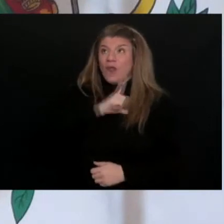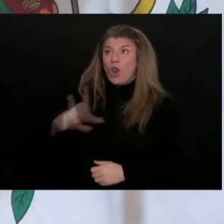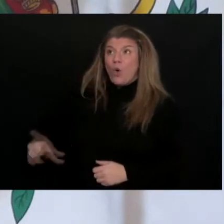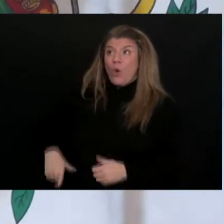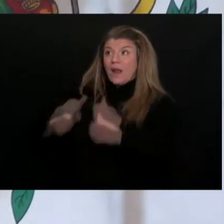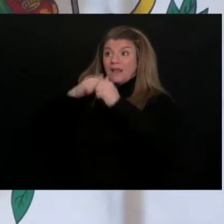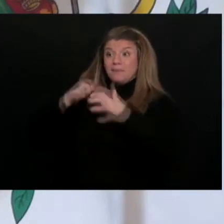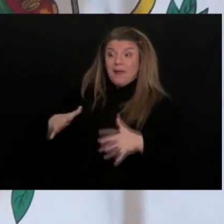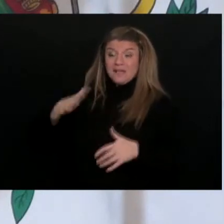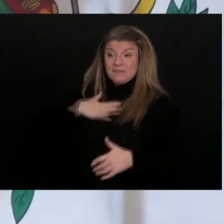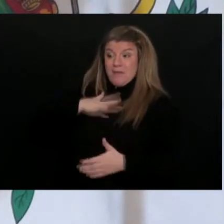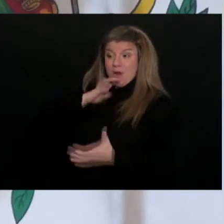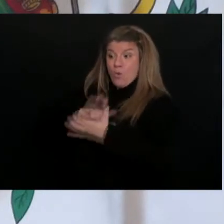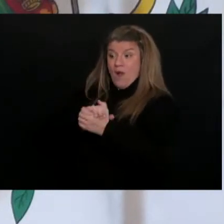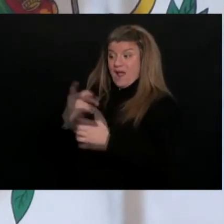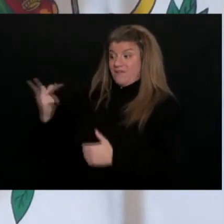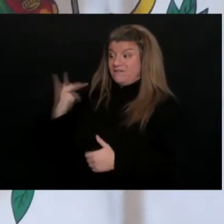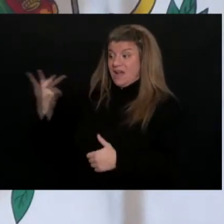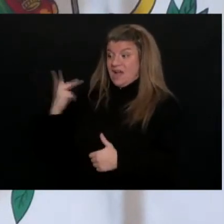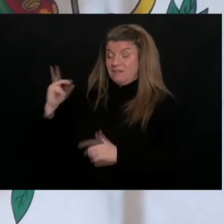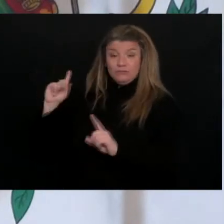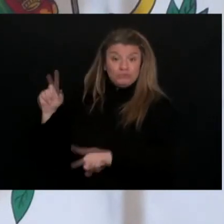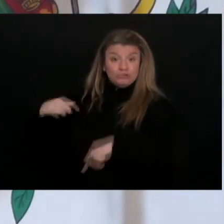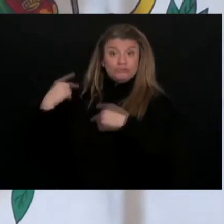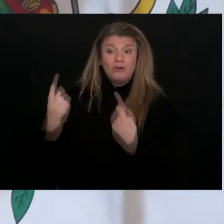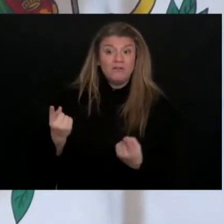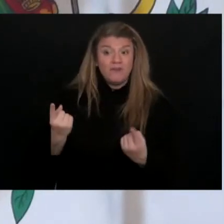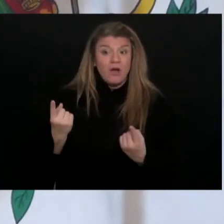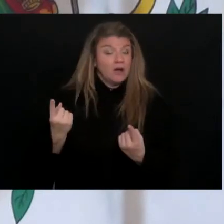and I that neither one of us have gotten